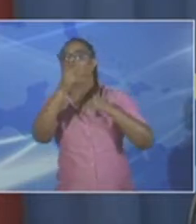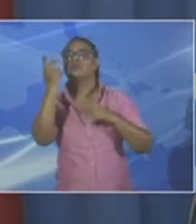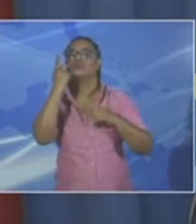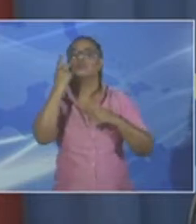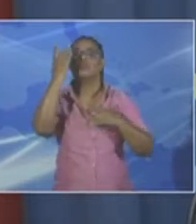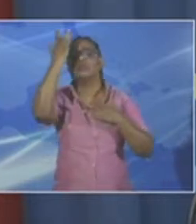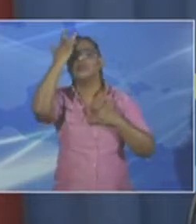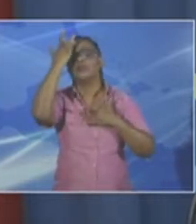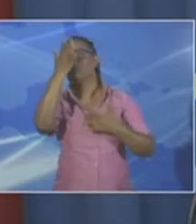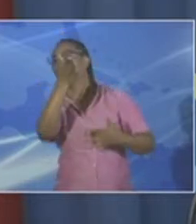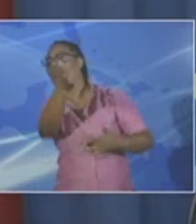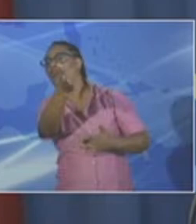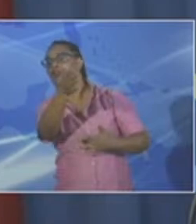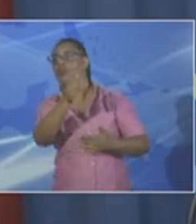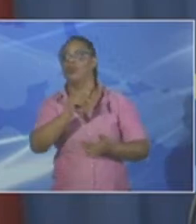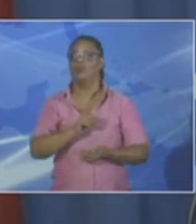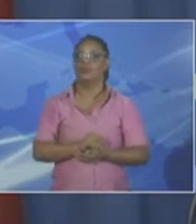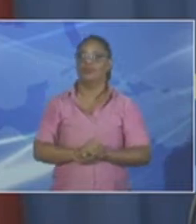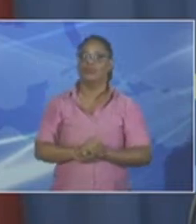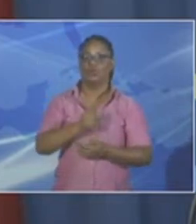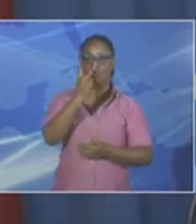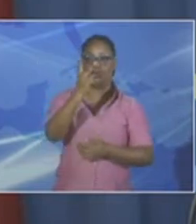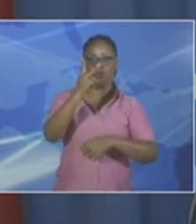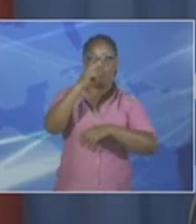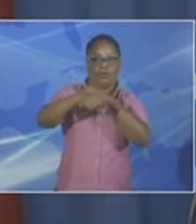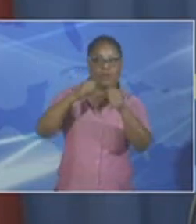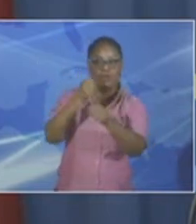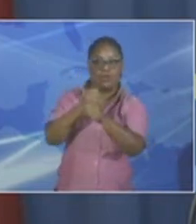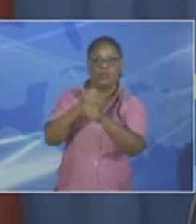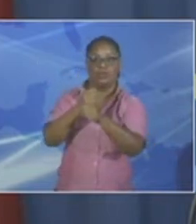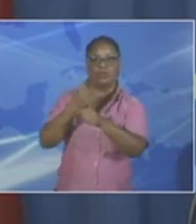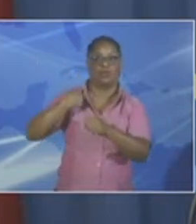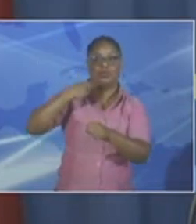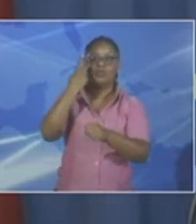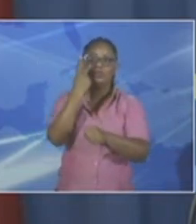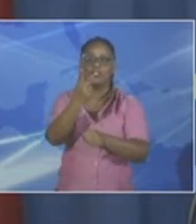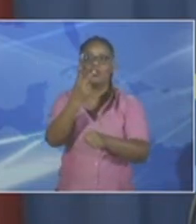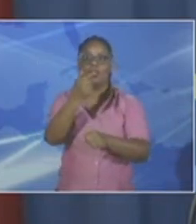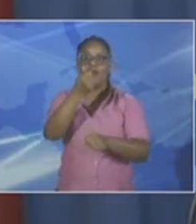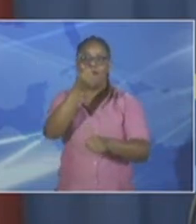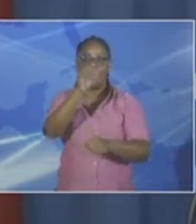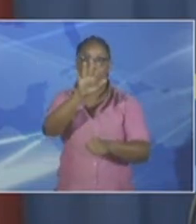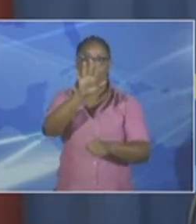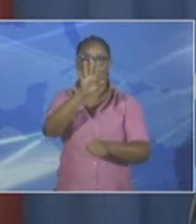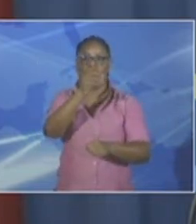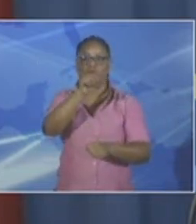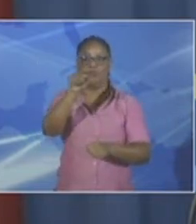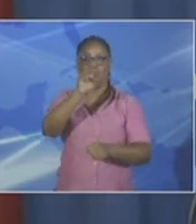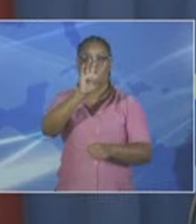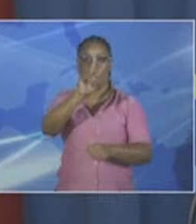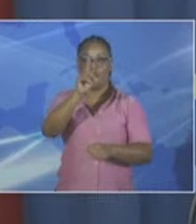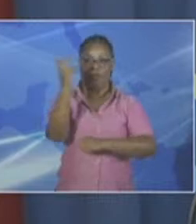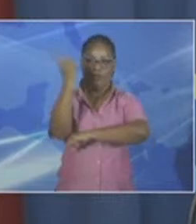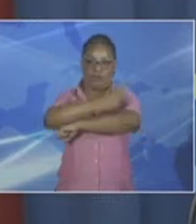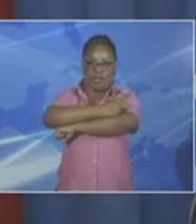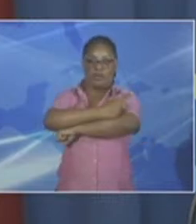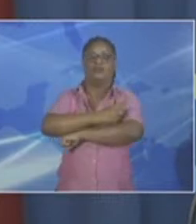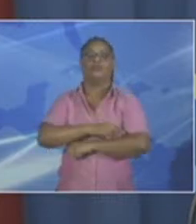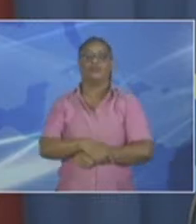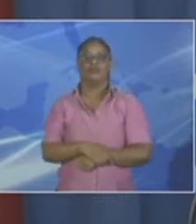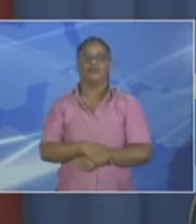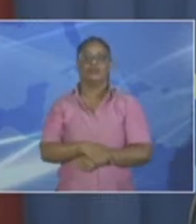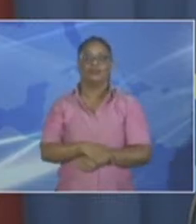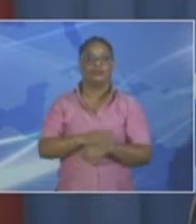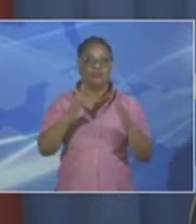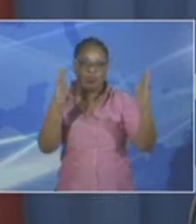have seen 14 to 21 days being sort of a benchmark where you could look and see changes occurring. So certainly within that type of